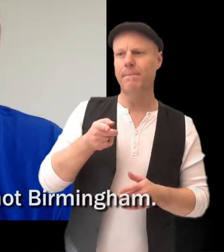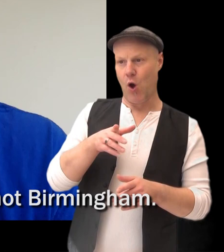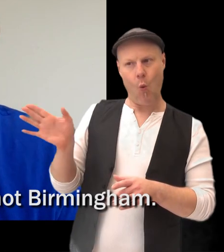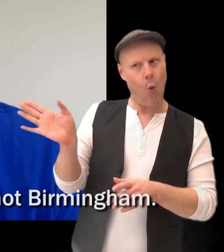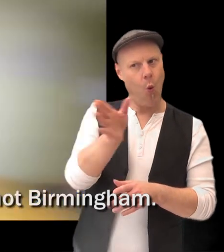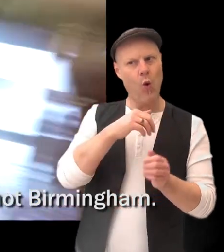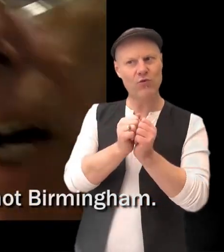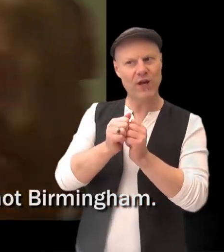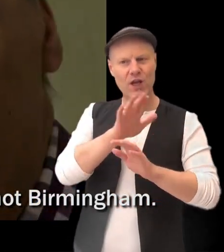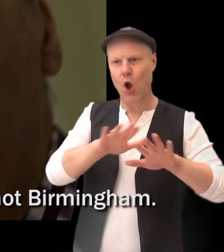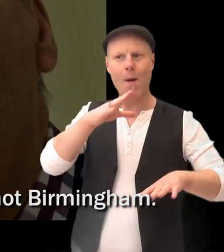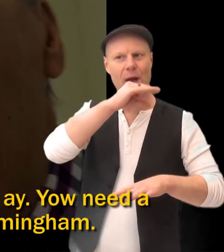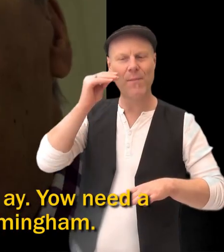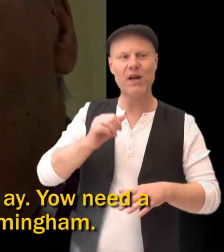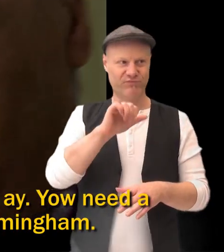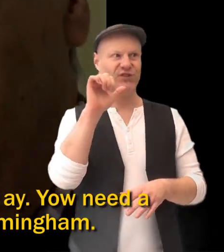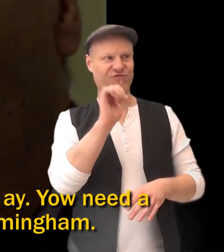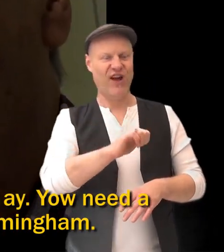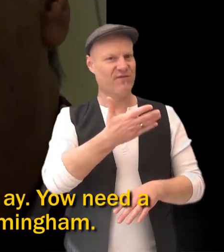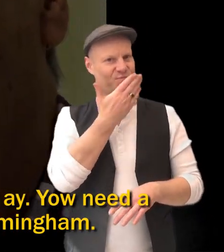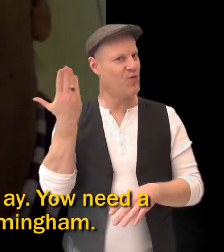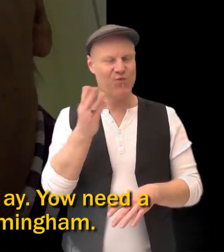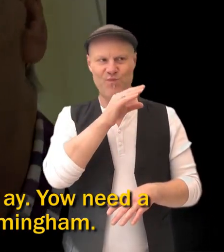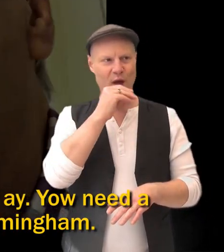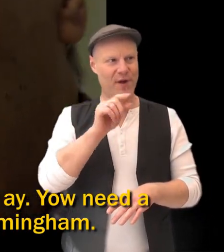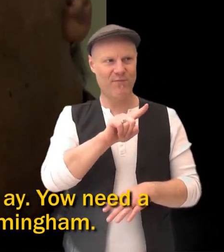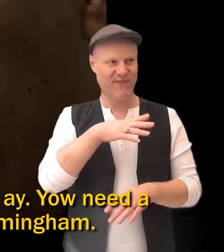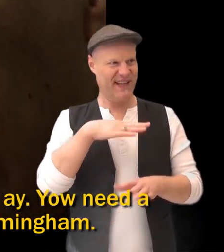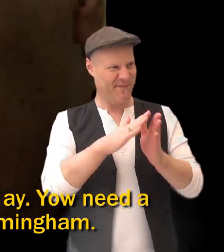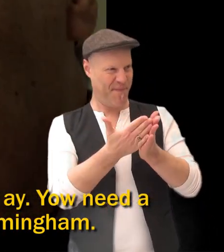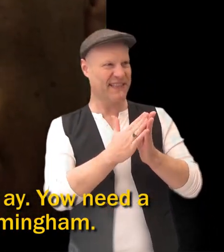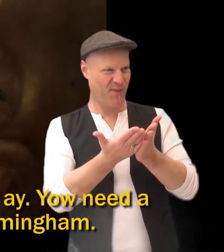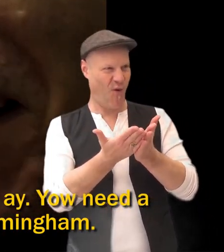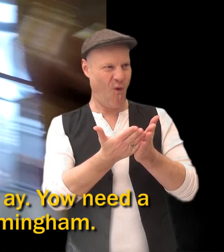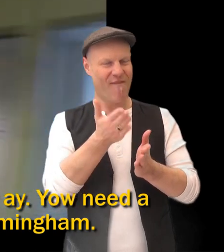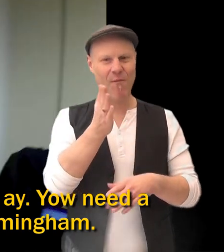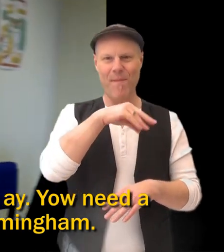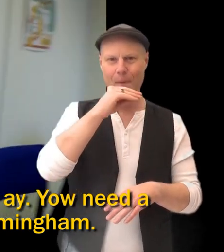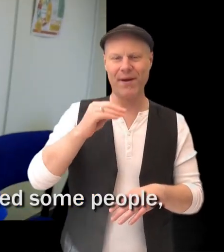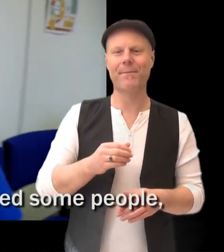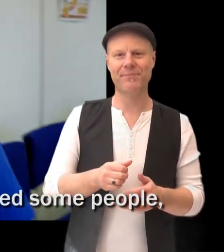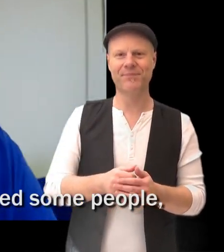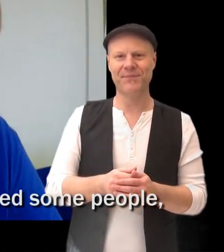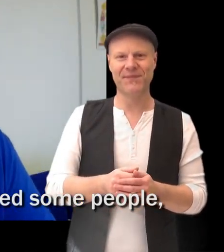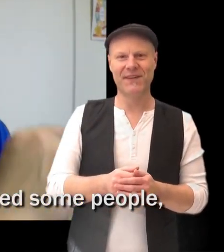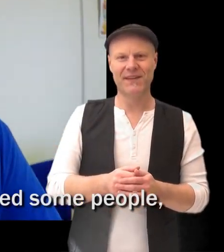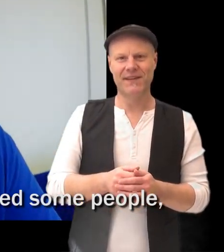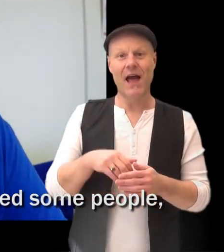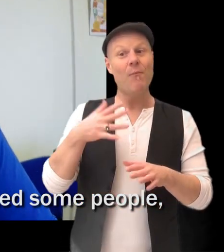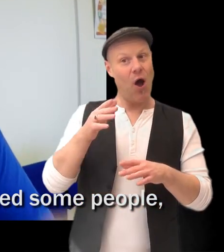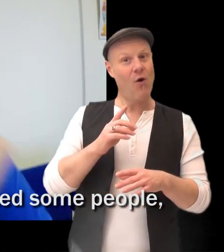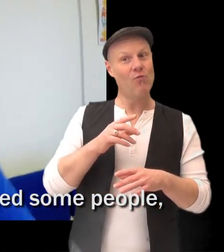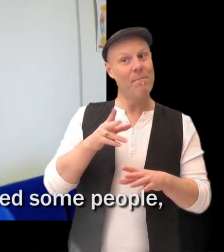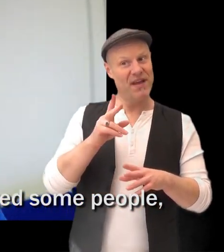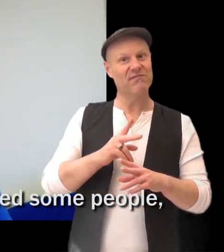it's not Birmingham. It ain't Birmingham, no. It certainly ain't. You'll need a passport if you're from Birmingham. But what we've done, we have asked some